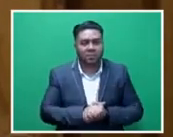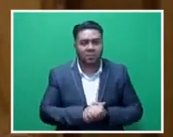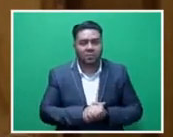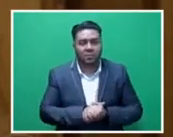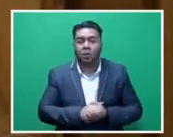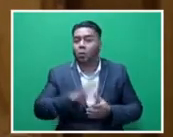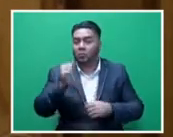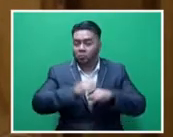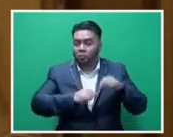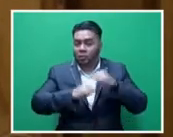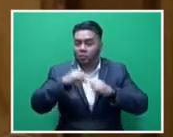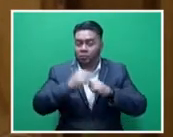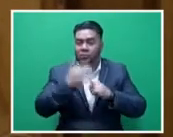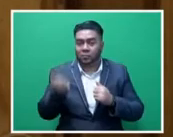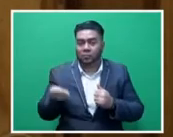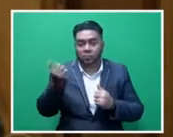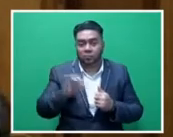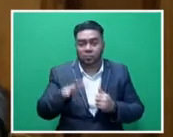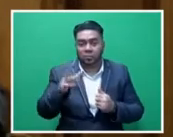where structures have already been built,